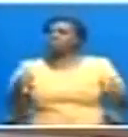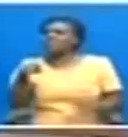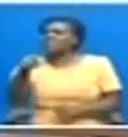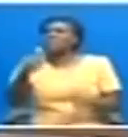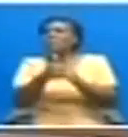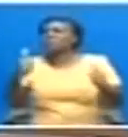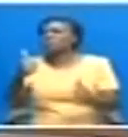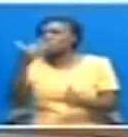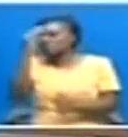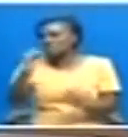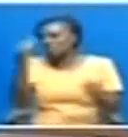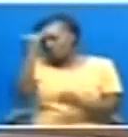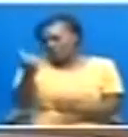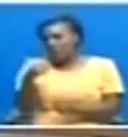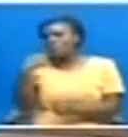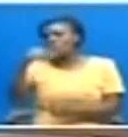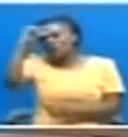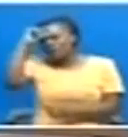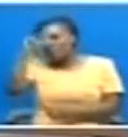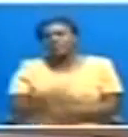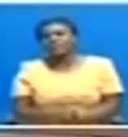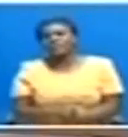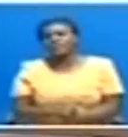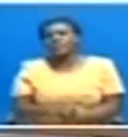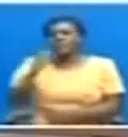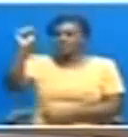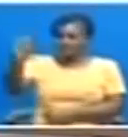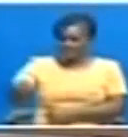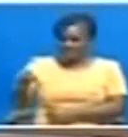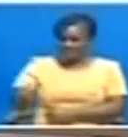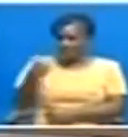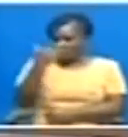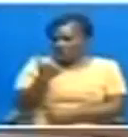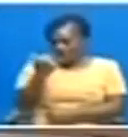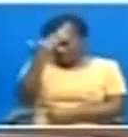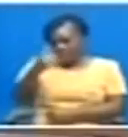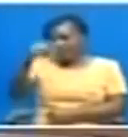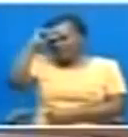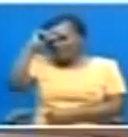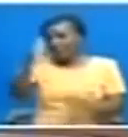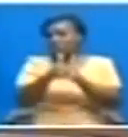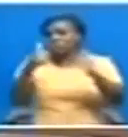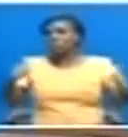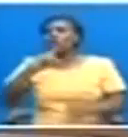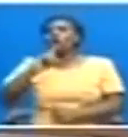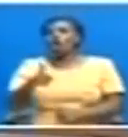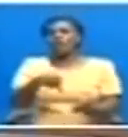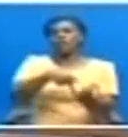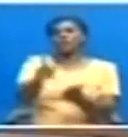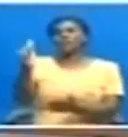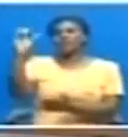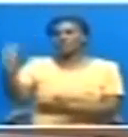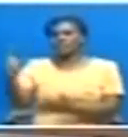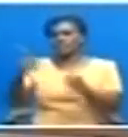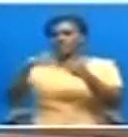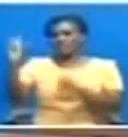they not? Who is the government and who are they? Gideka says, yes, because the government also defied the court's order to pay teachers 50